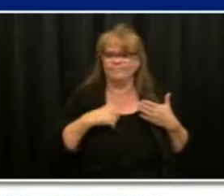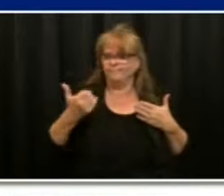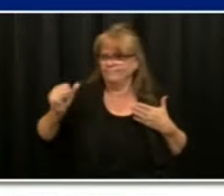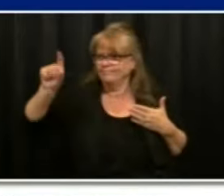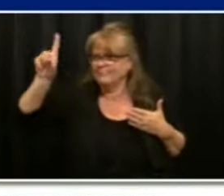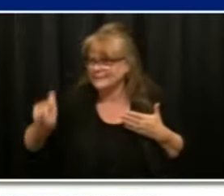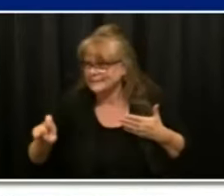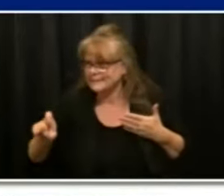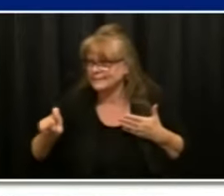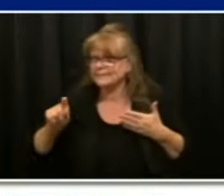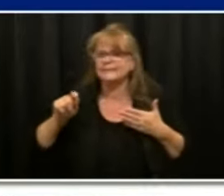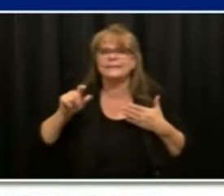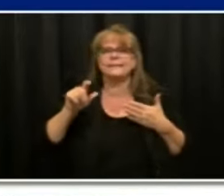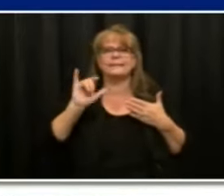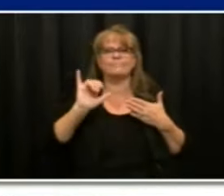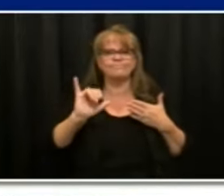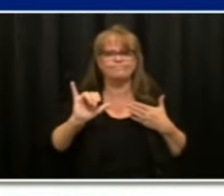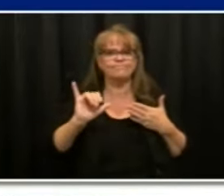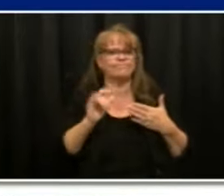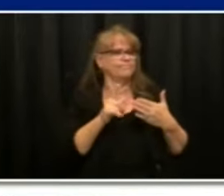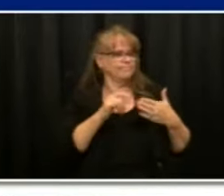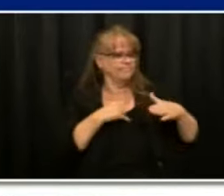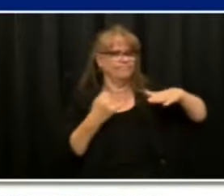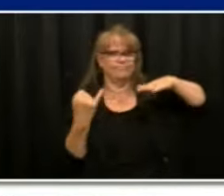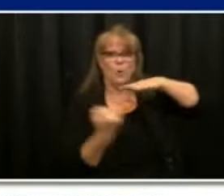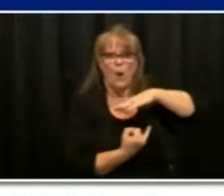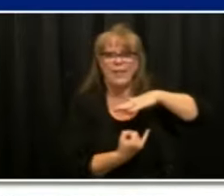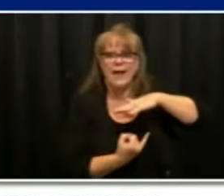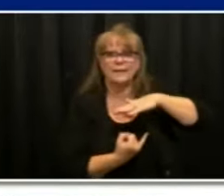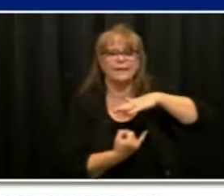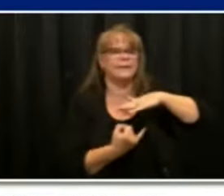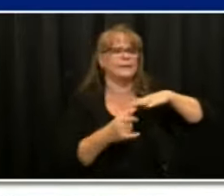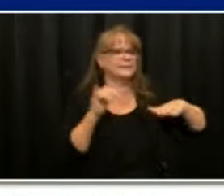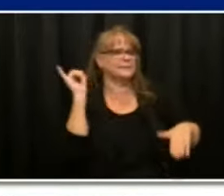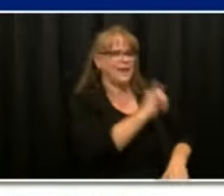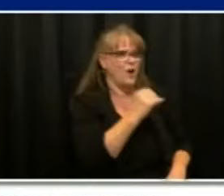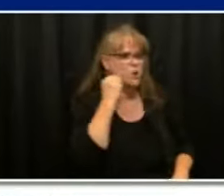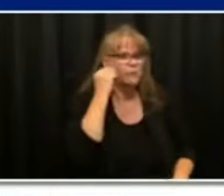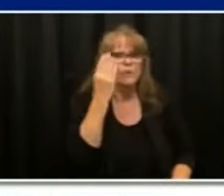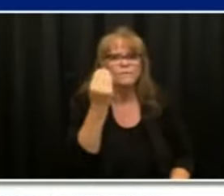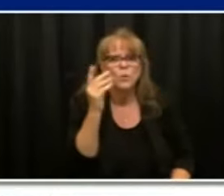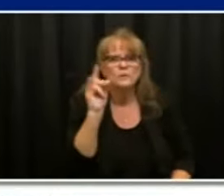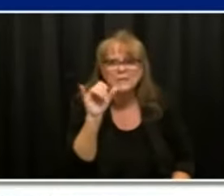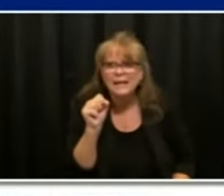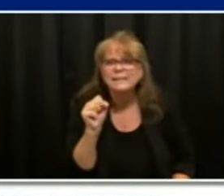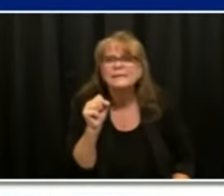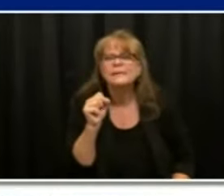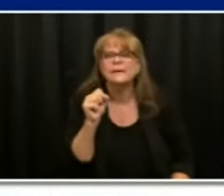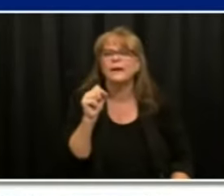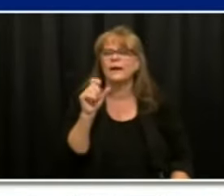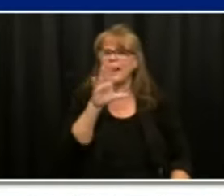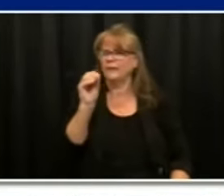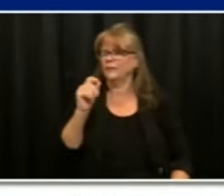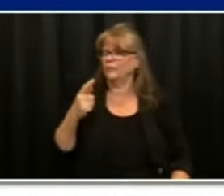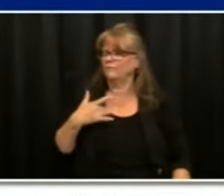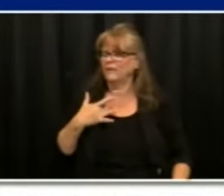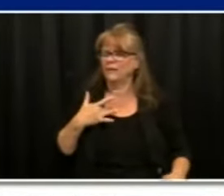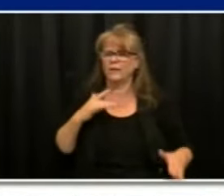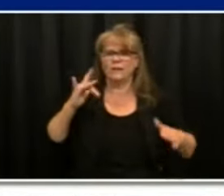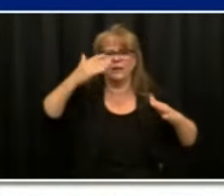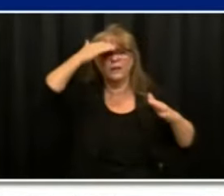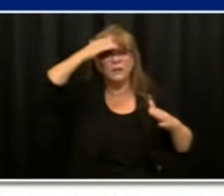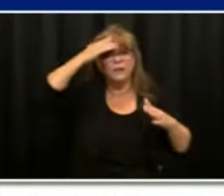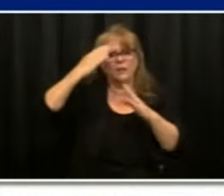14 days, regardless of the test result. If you have symptoms, get tested immediately. The next slide shows